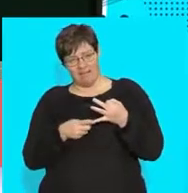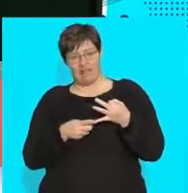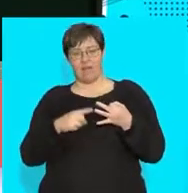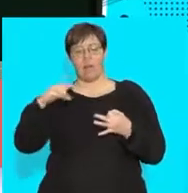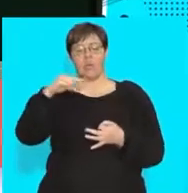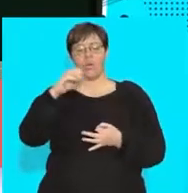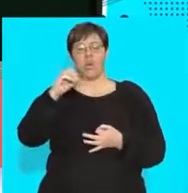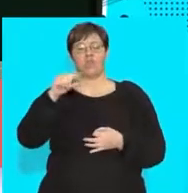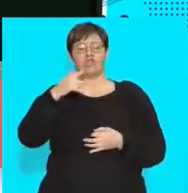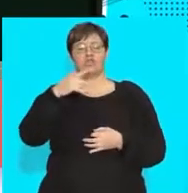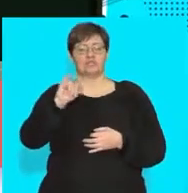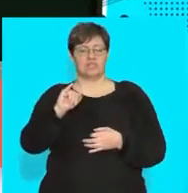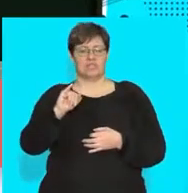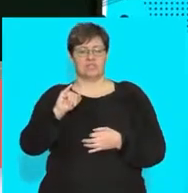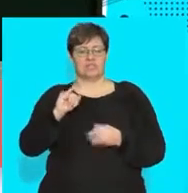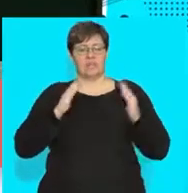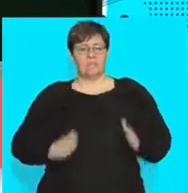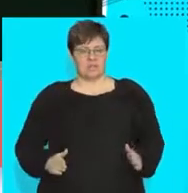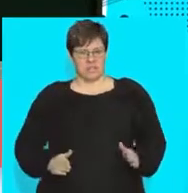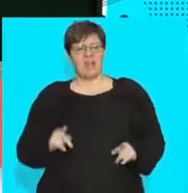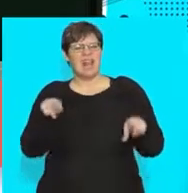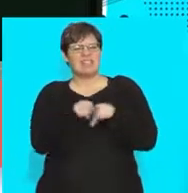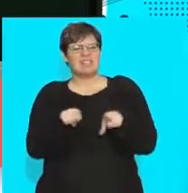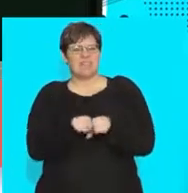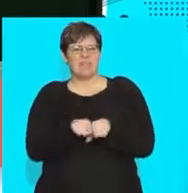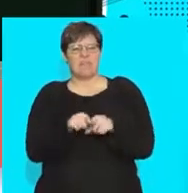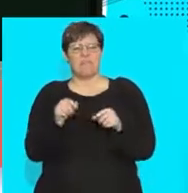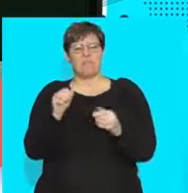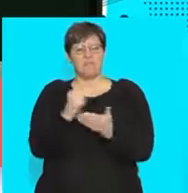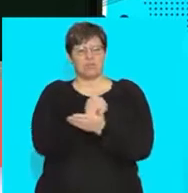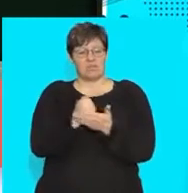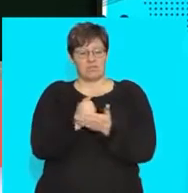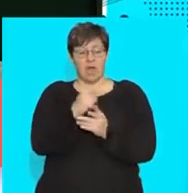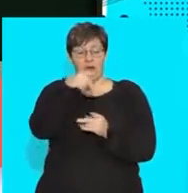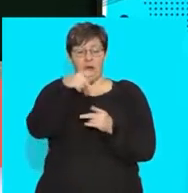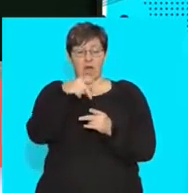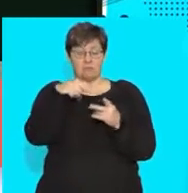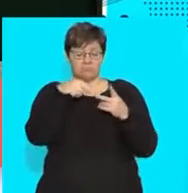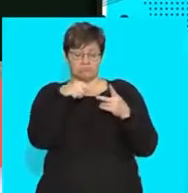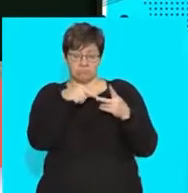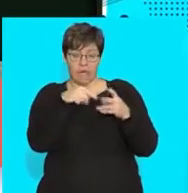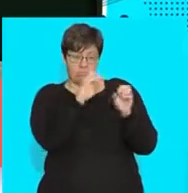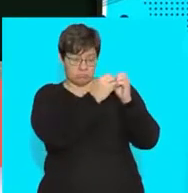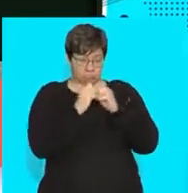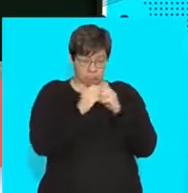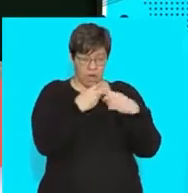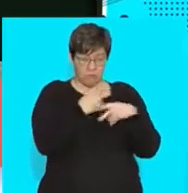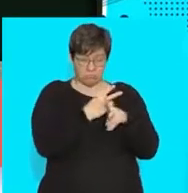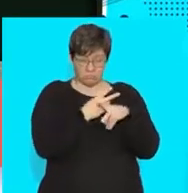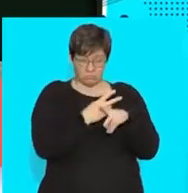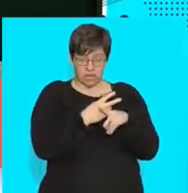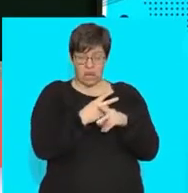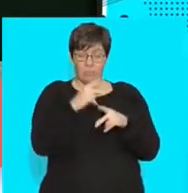this Golgi Apparatus, who's kind of like the post office, packages the proteins and sends it on its